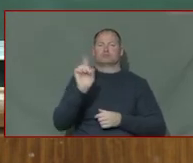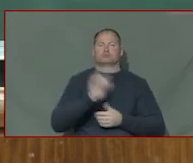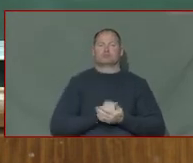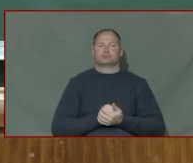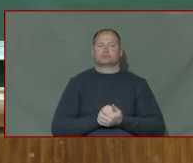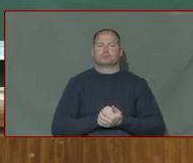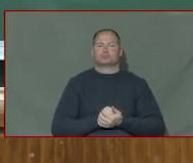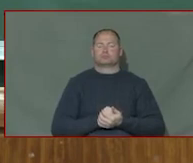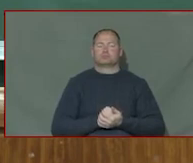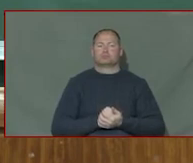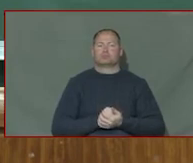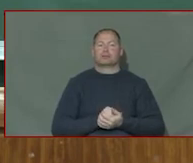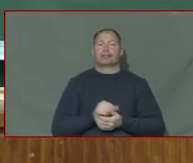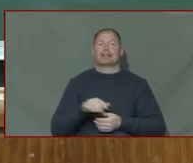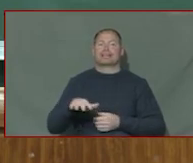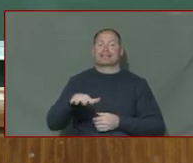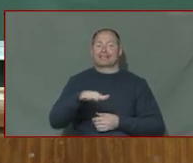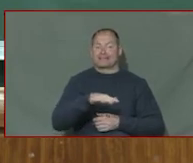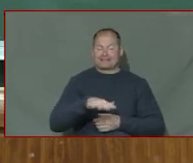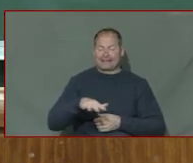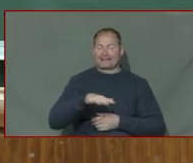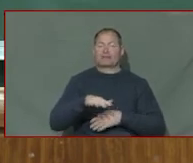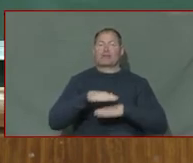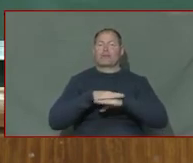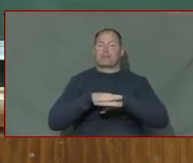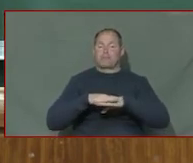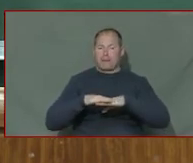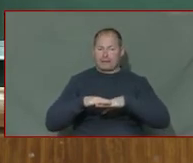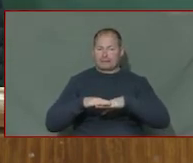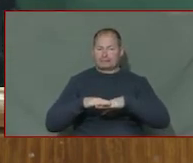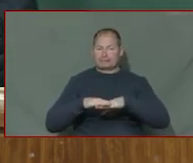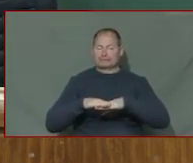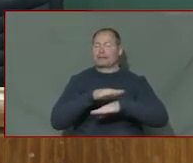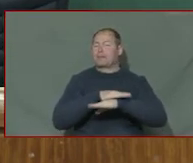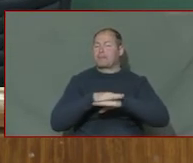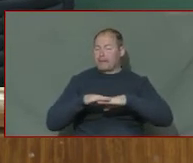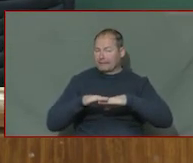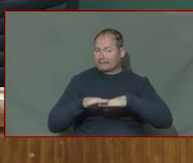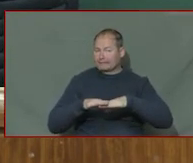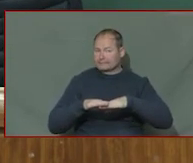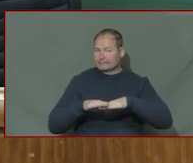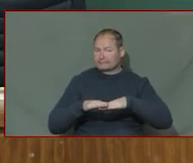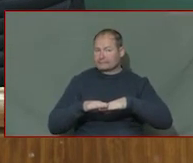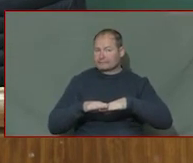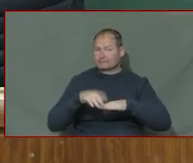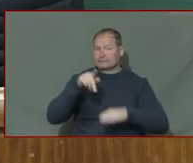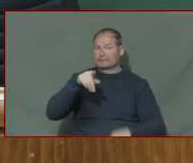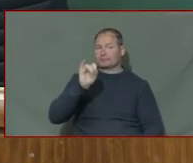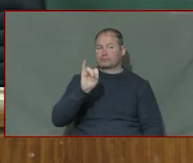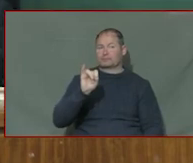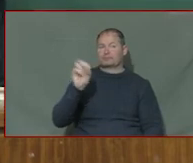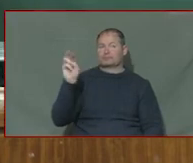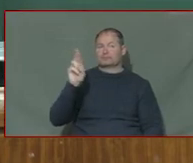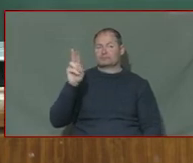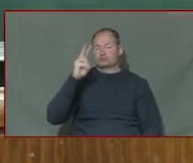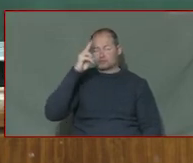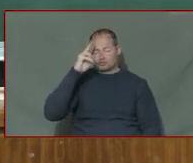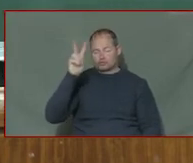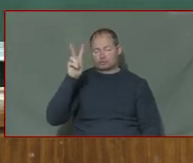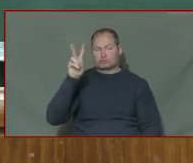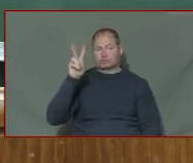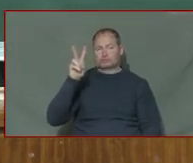volume of a cylinder is the area of the base. What is the base? It is pi radius squared. It is, the base